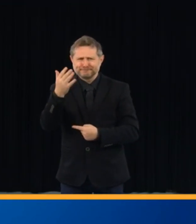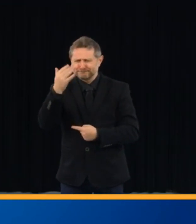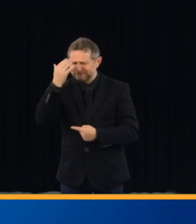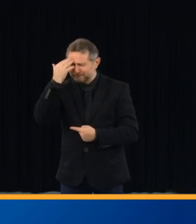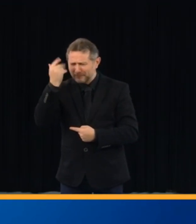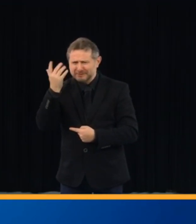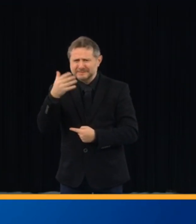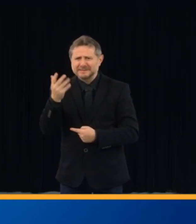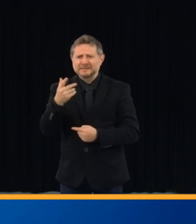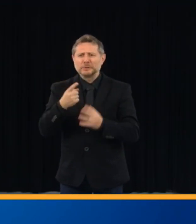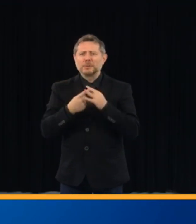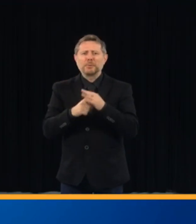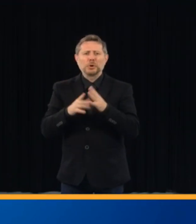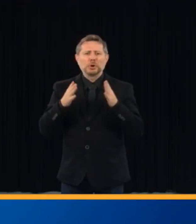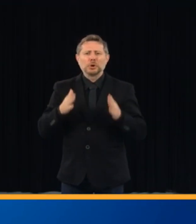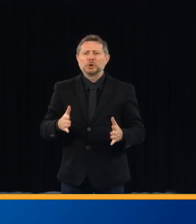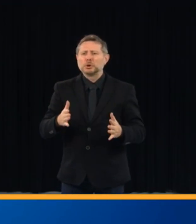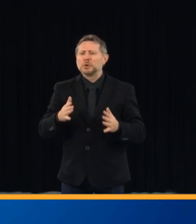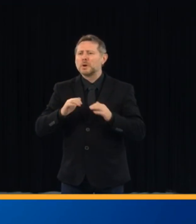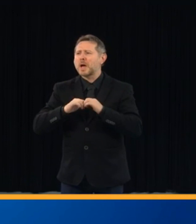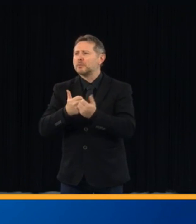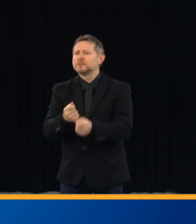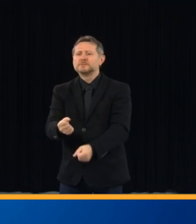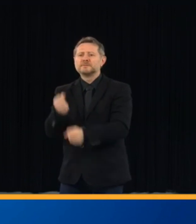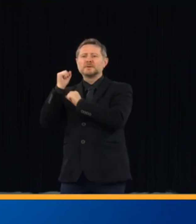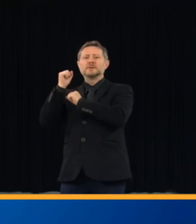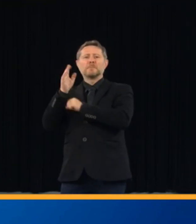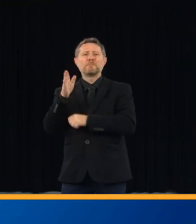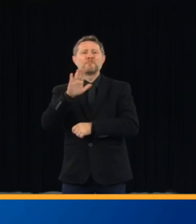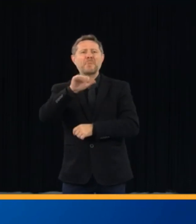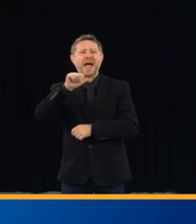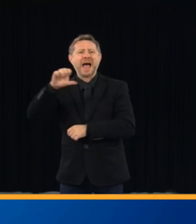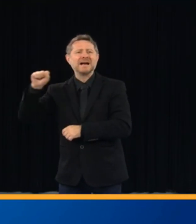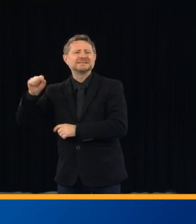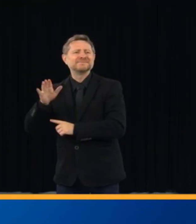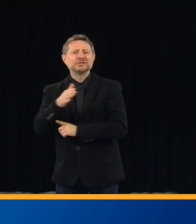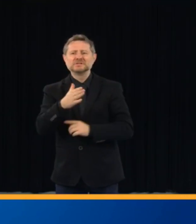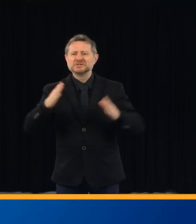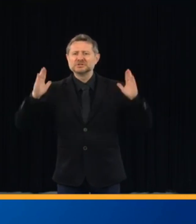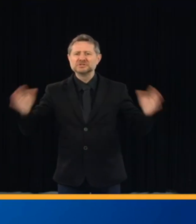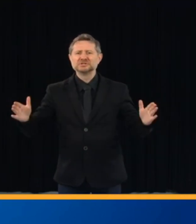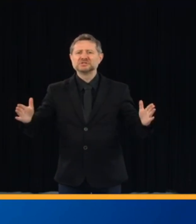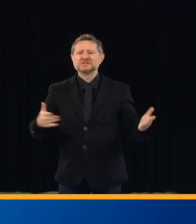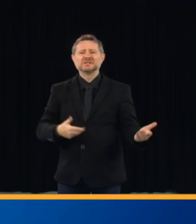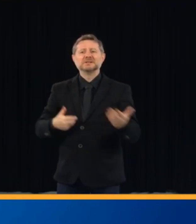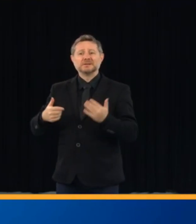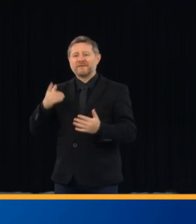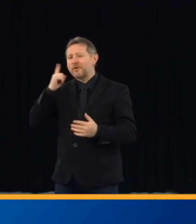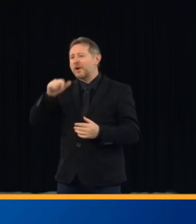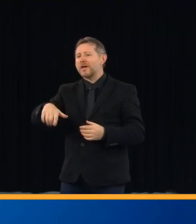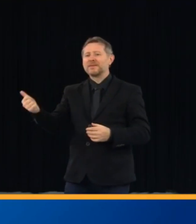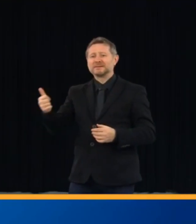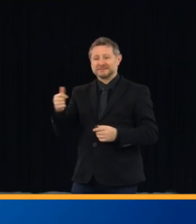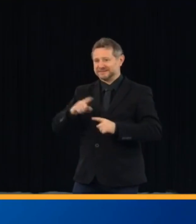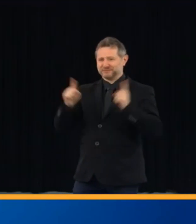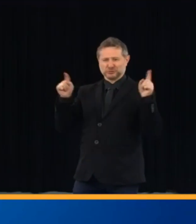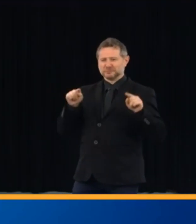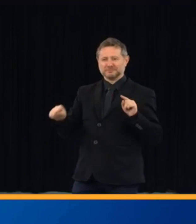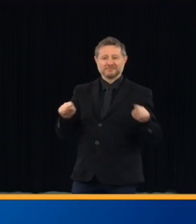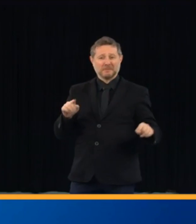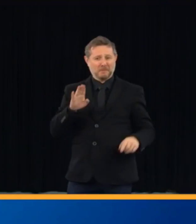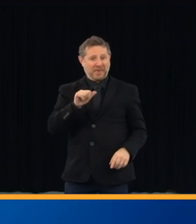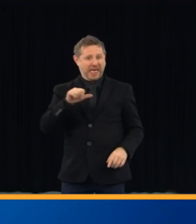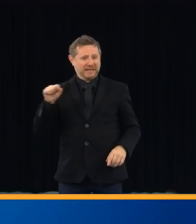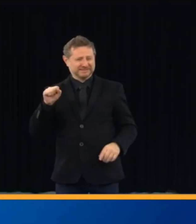beginner's guide to striped bass fishing. But that's only because, you normally fish for porgies, And it's totally different to fish